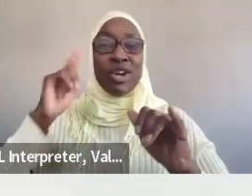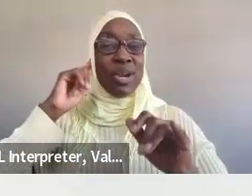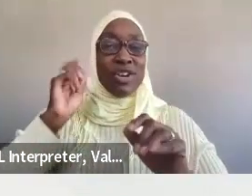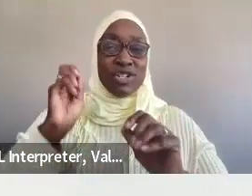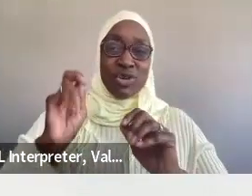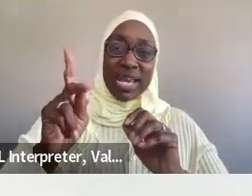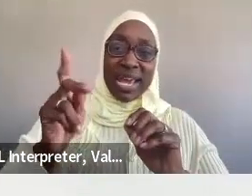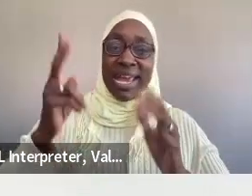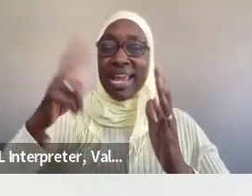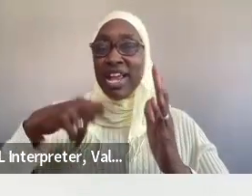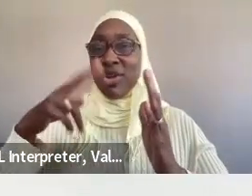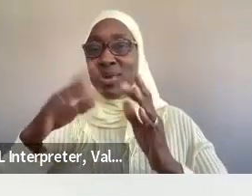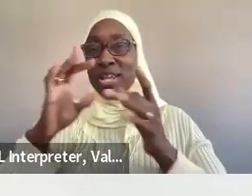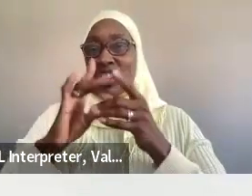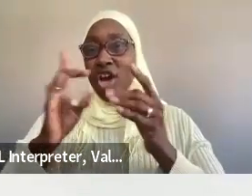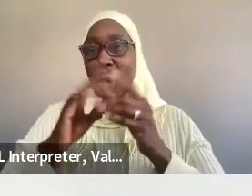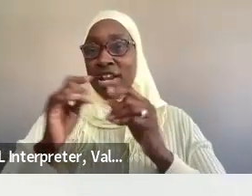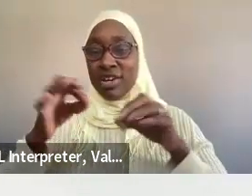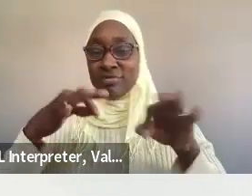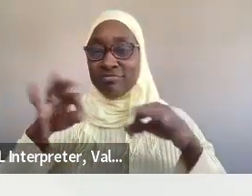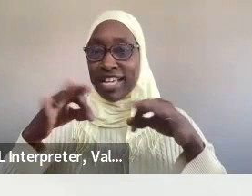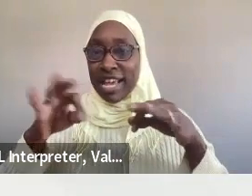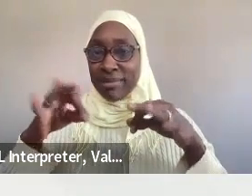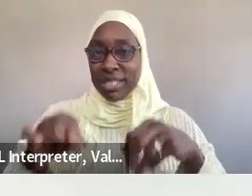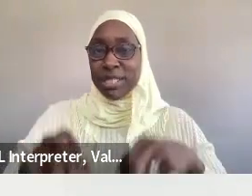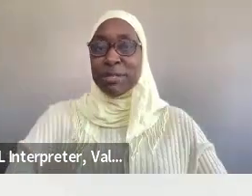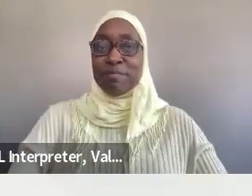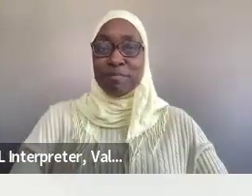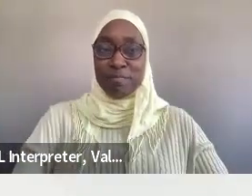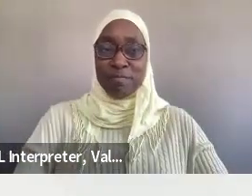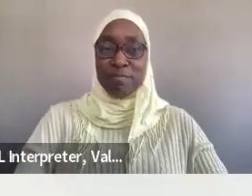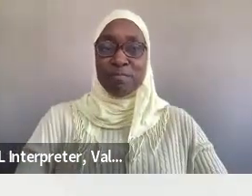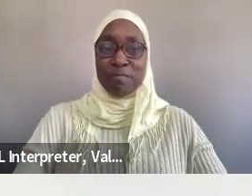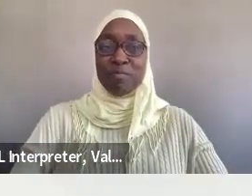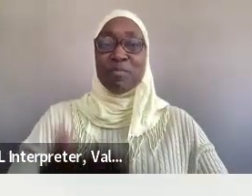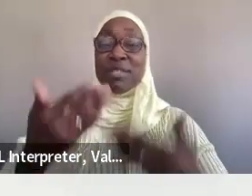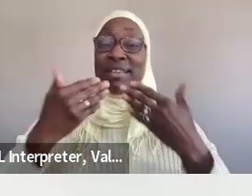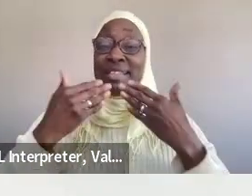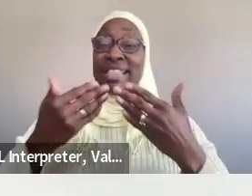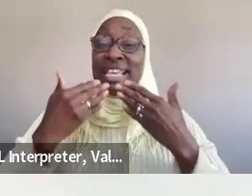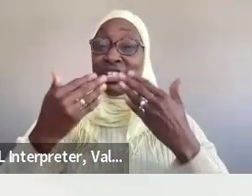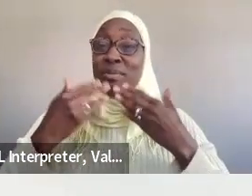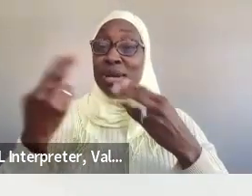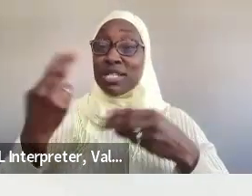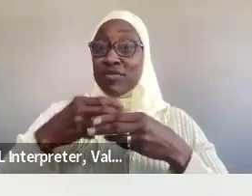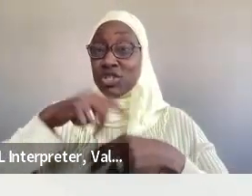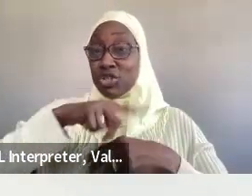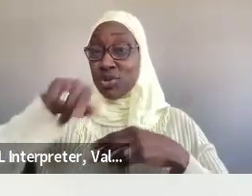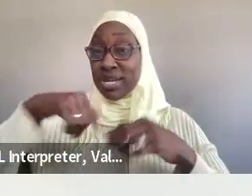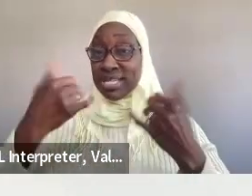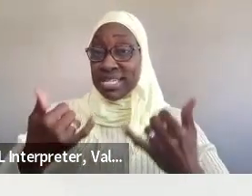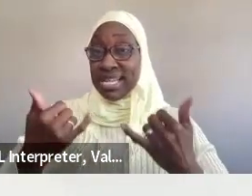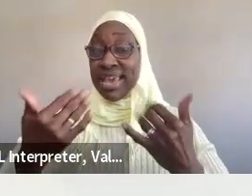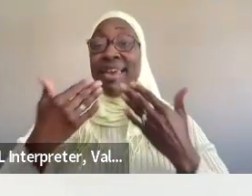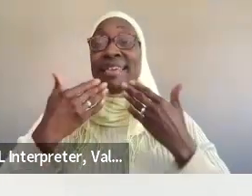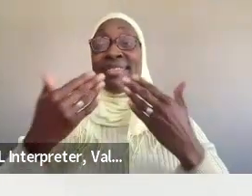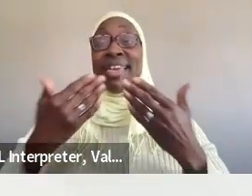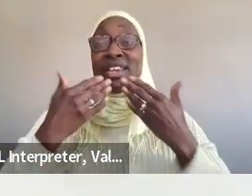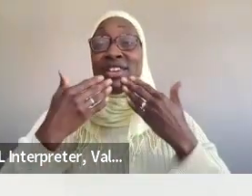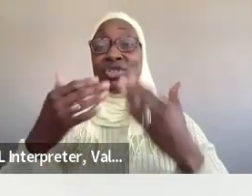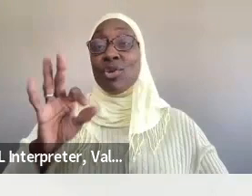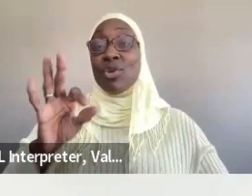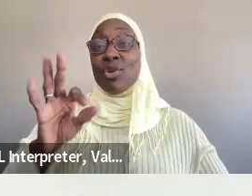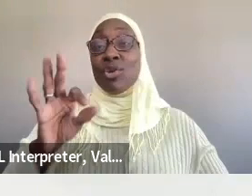the audio descriptions there, the audio captioning. So thanks so much for joining us today, and thank you to Farheen